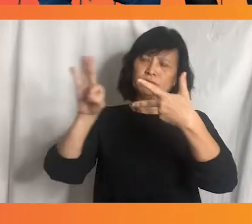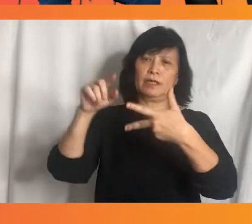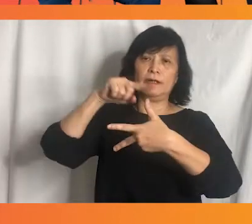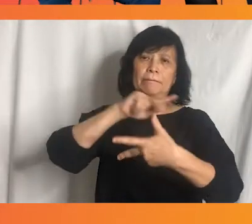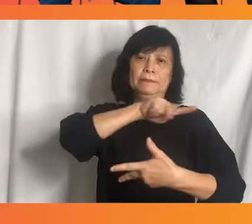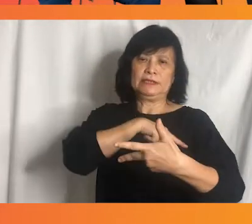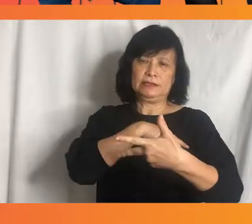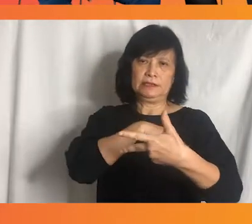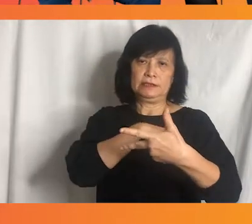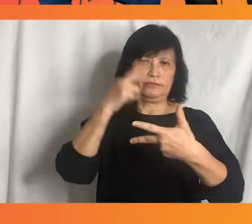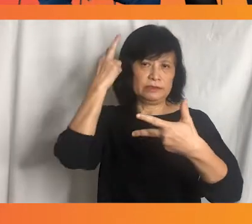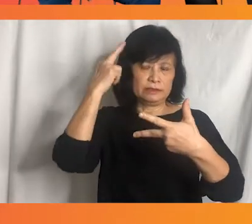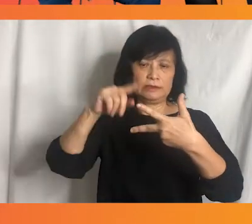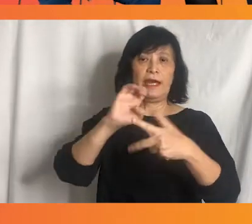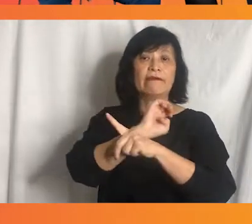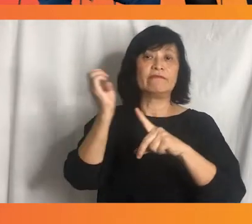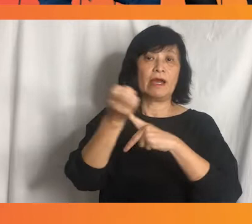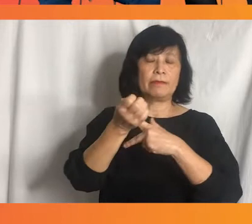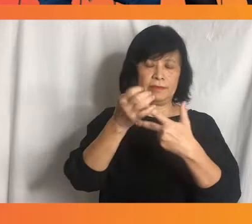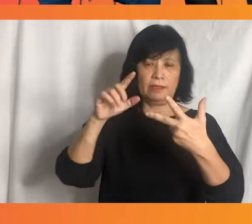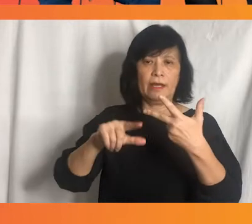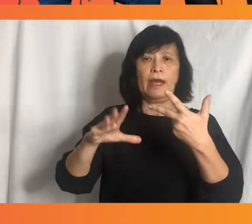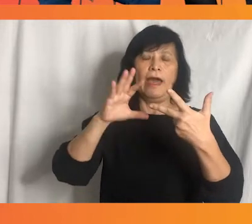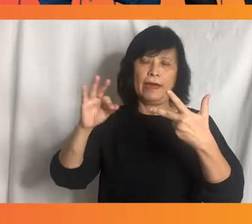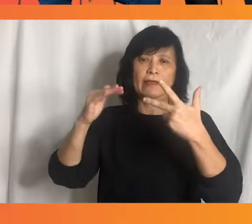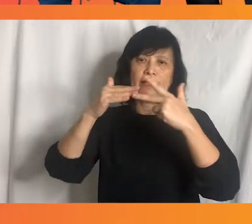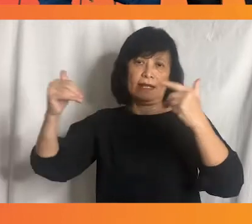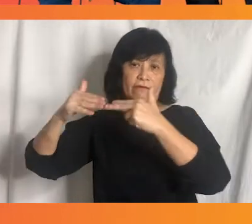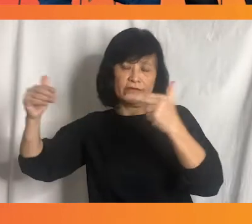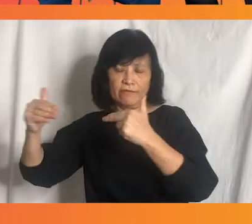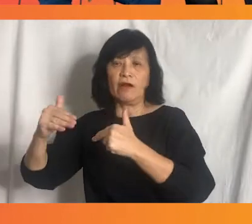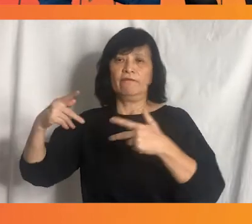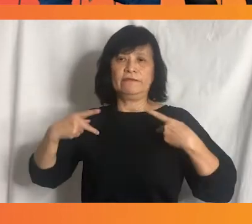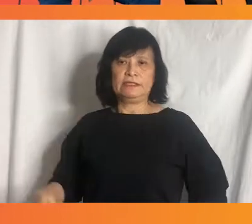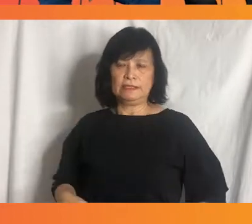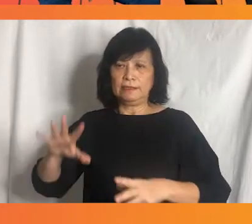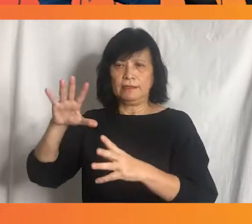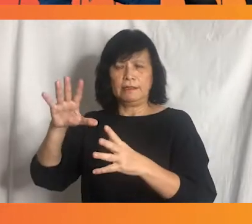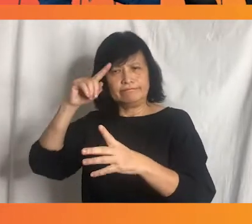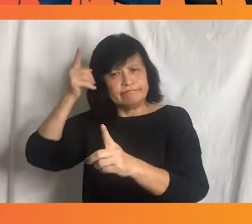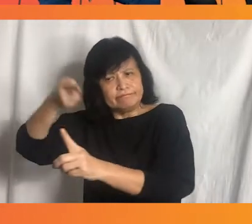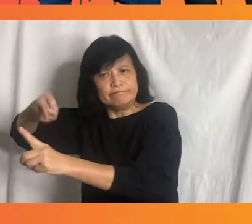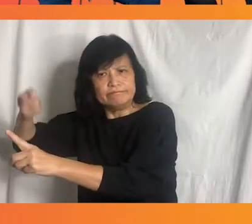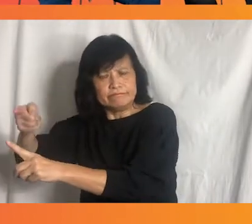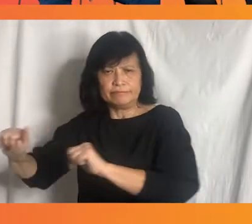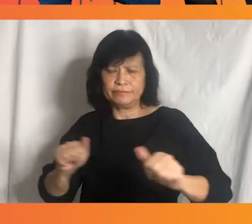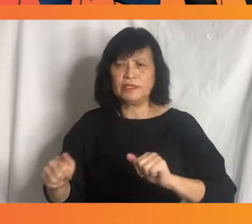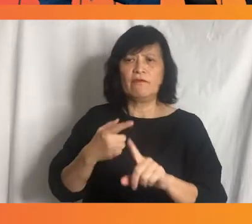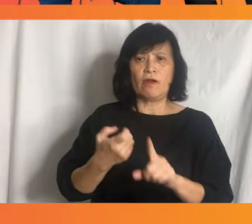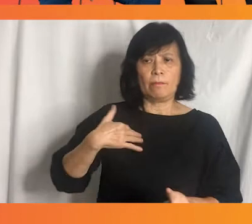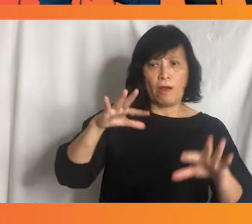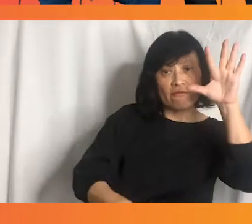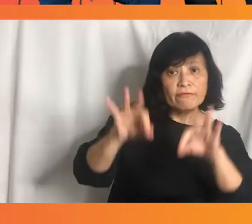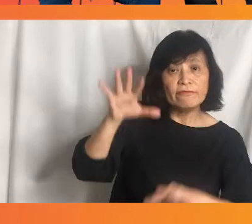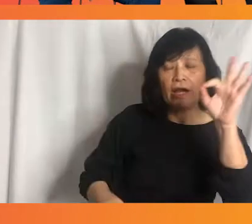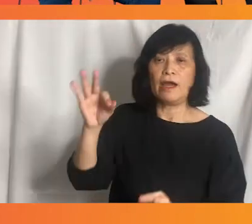personal factors, environmental factors, and levels of physical activity function. With our findings and experience,